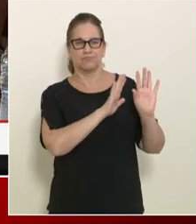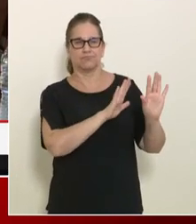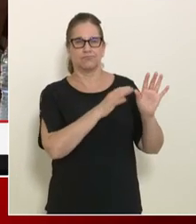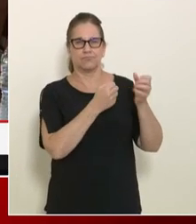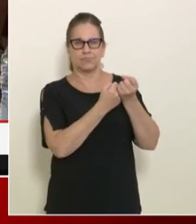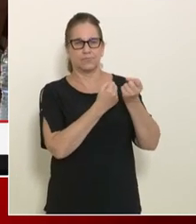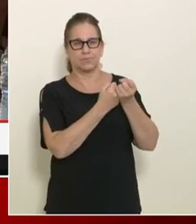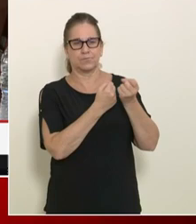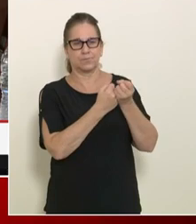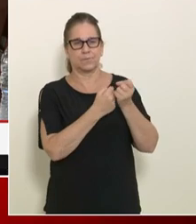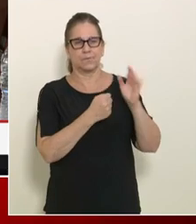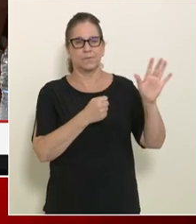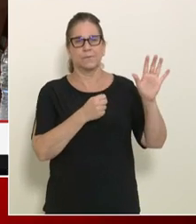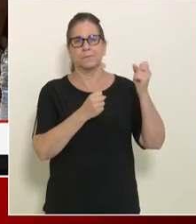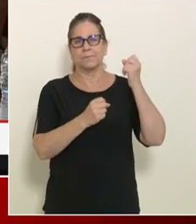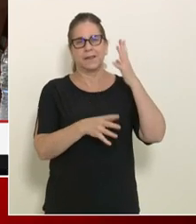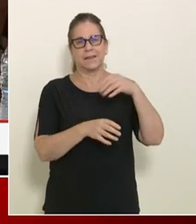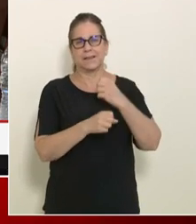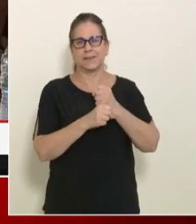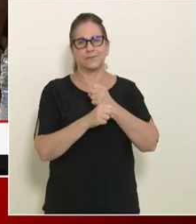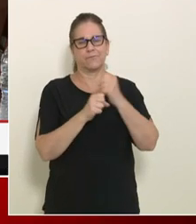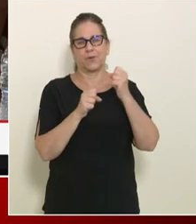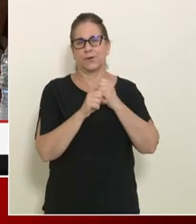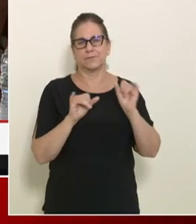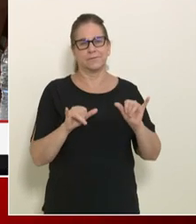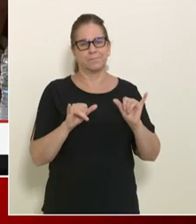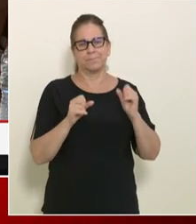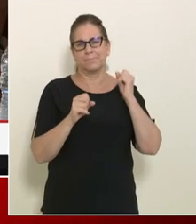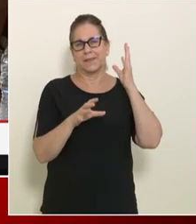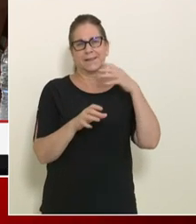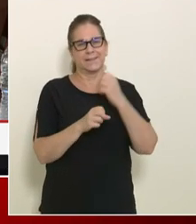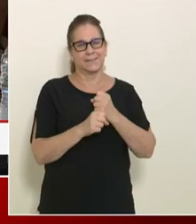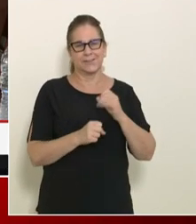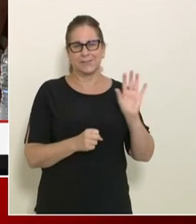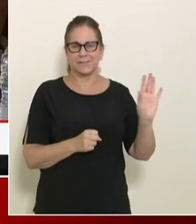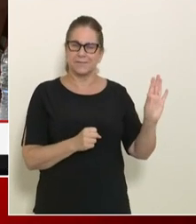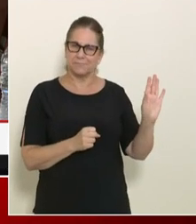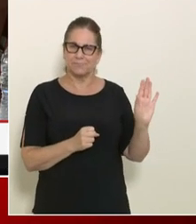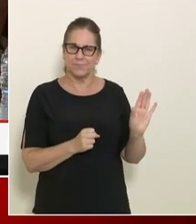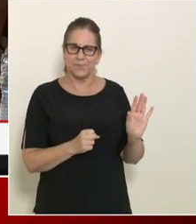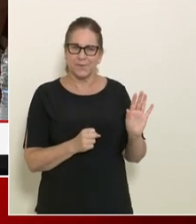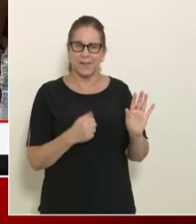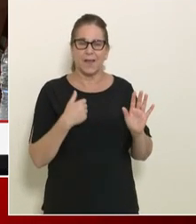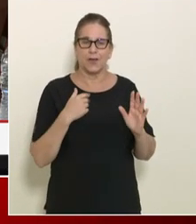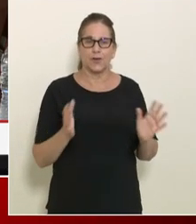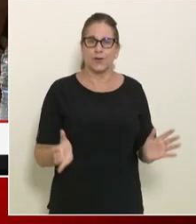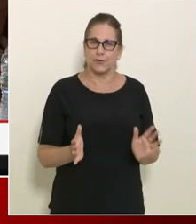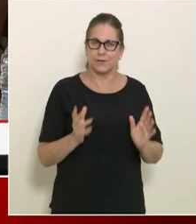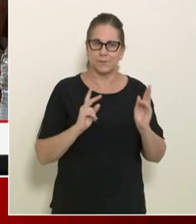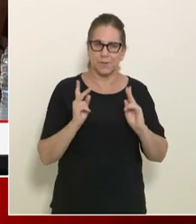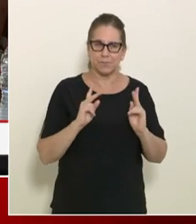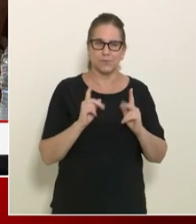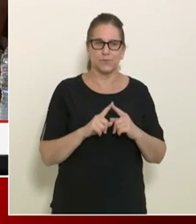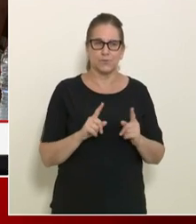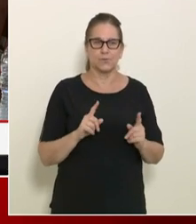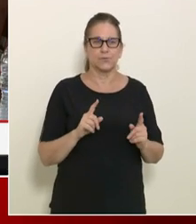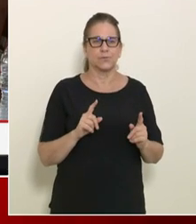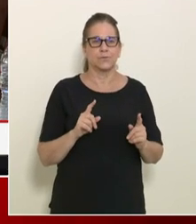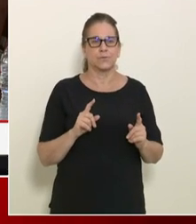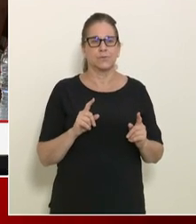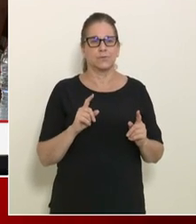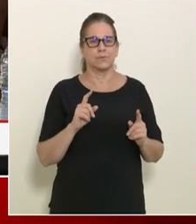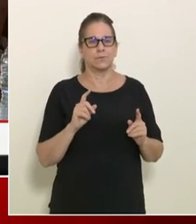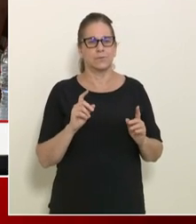for many, many years. We still continue to urge people to not go